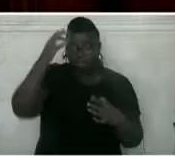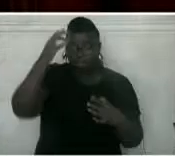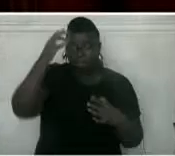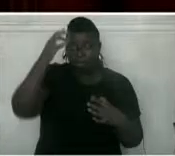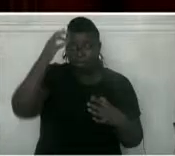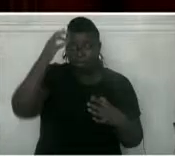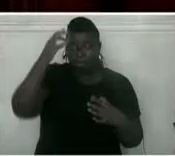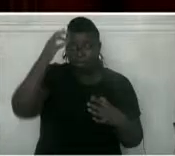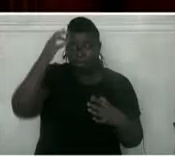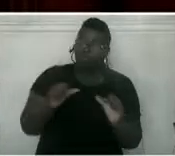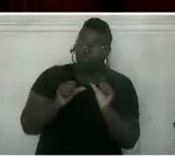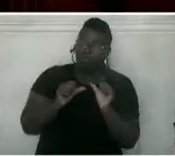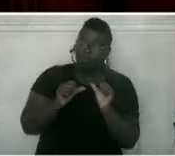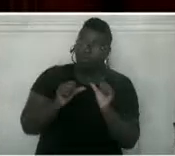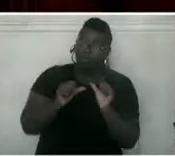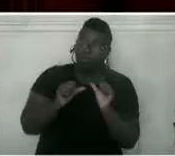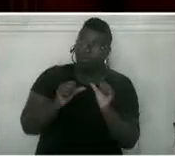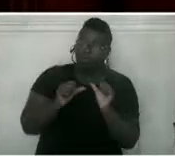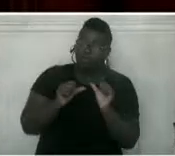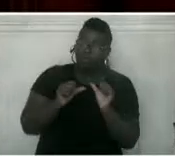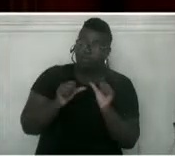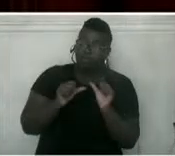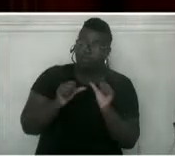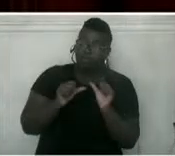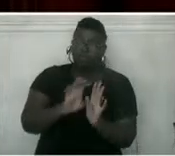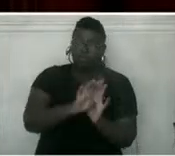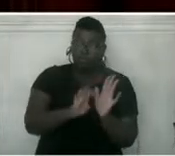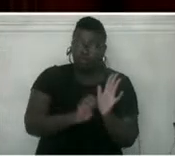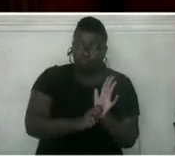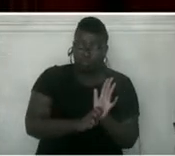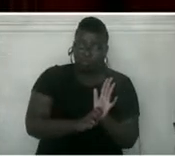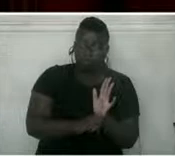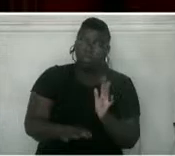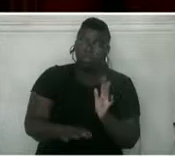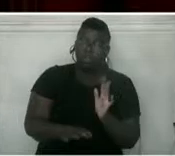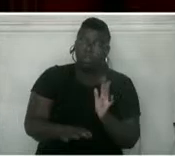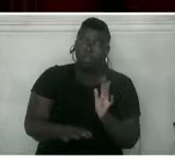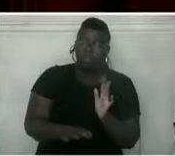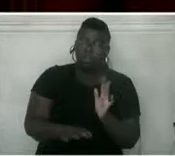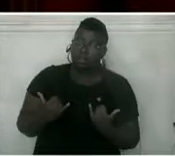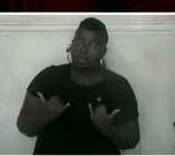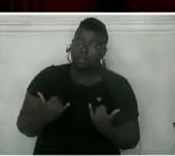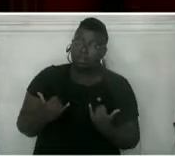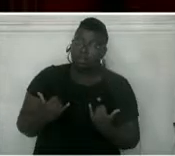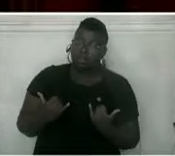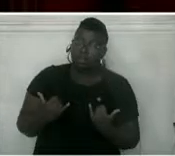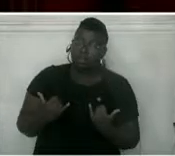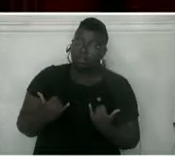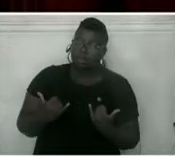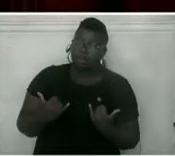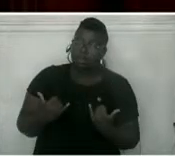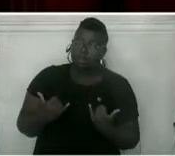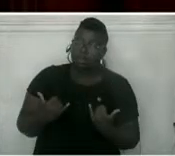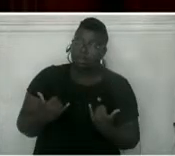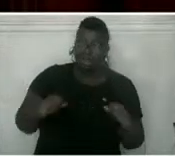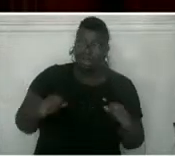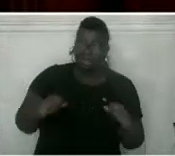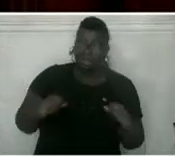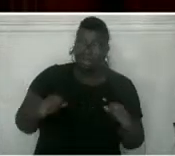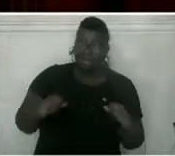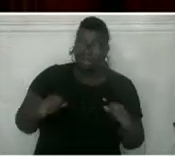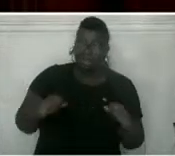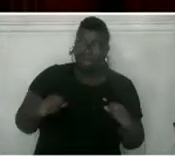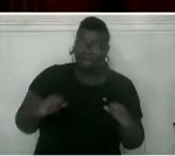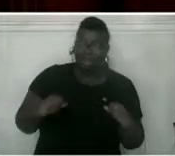highest ethical standard. It is against this backdrop that we have acted decisively